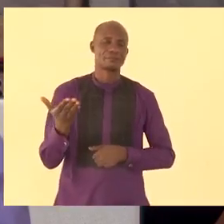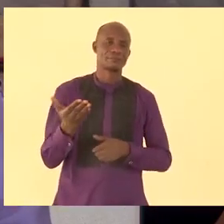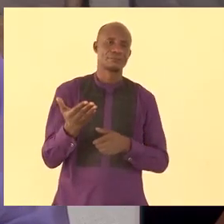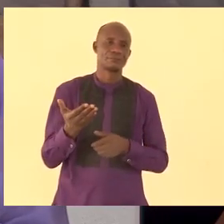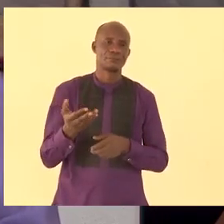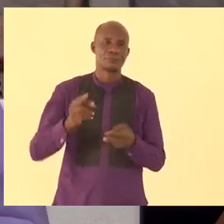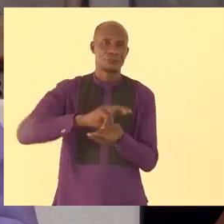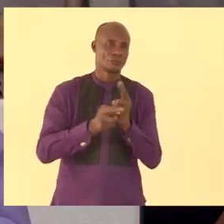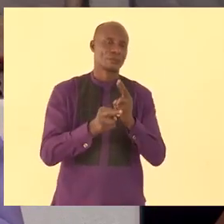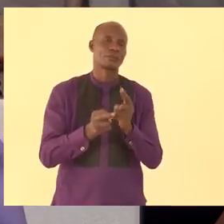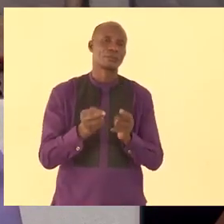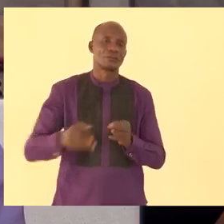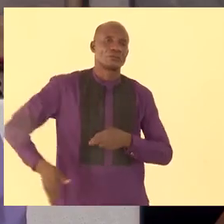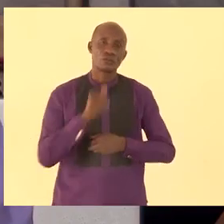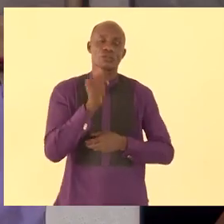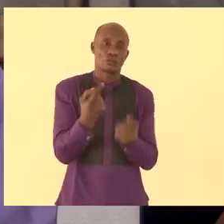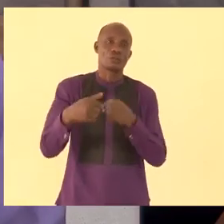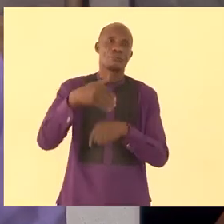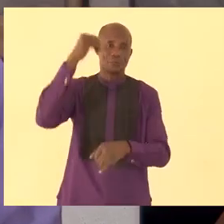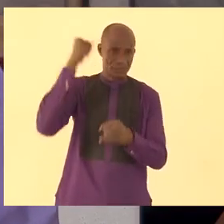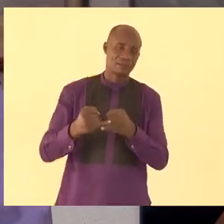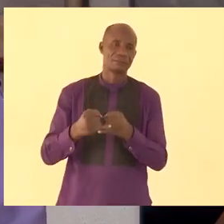So repentance should not come at the end.